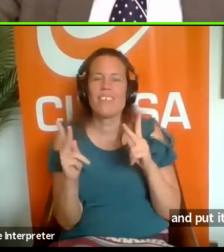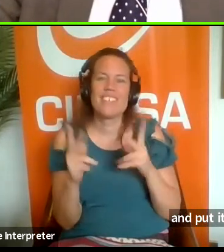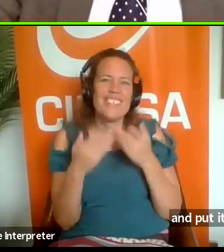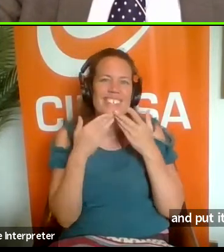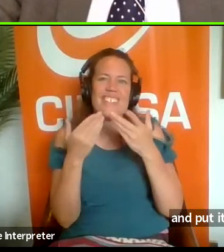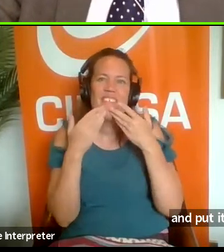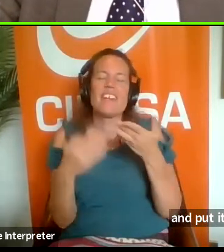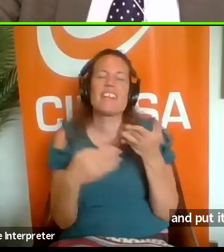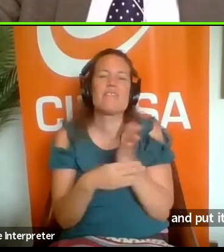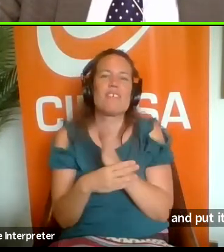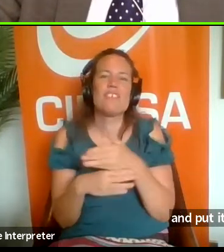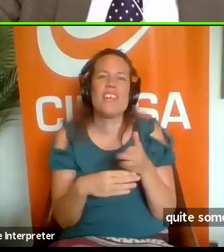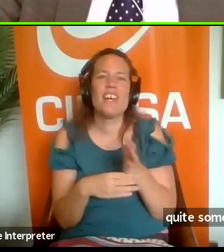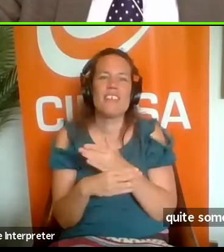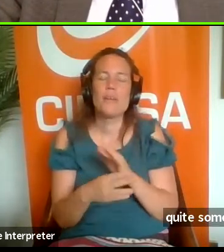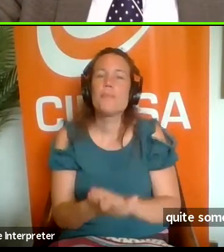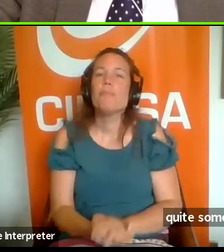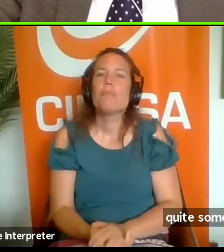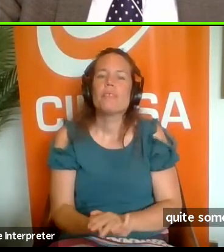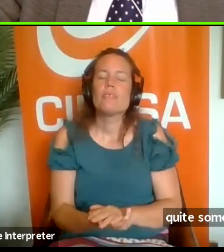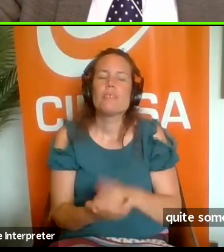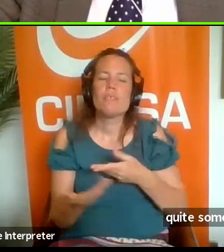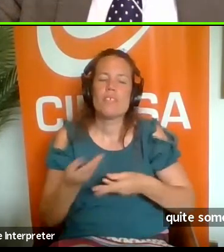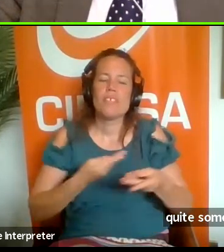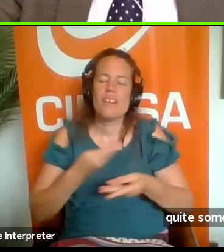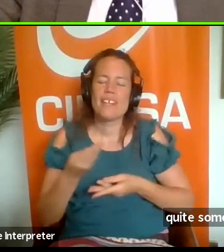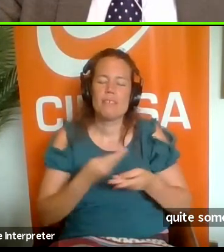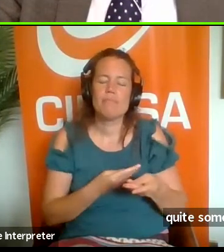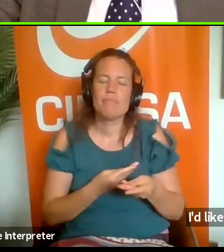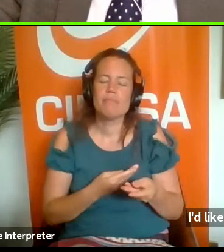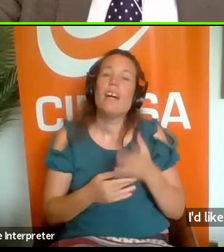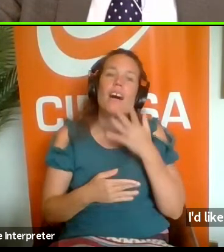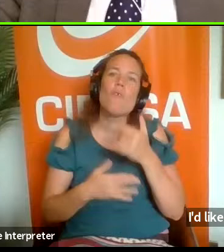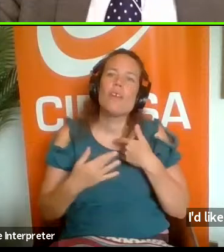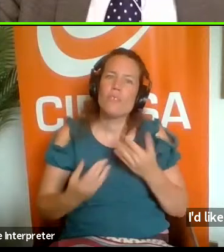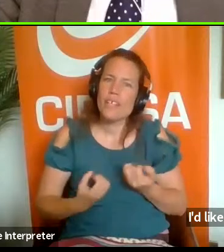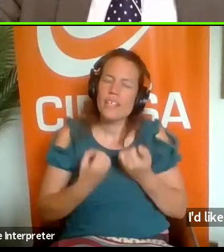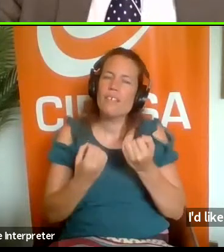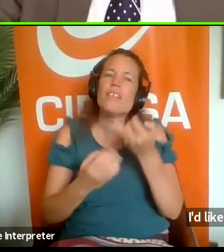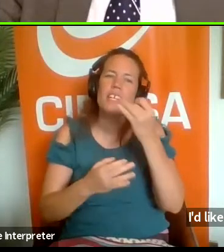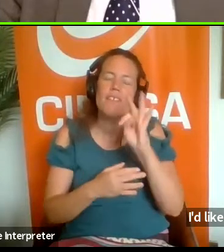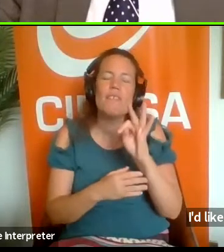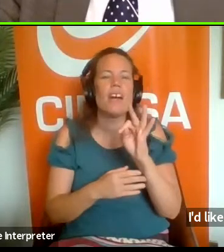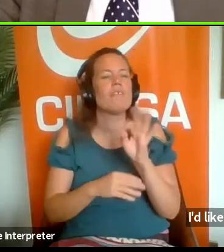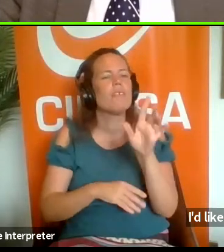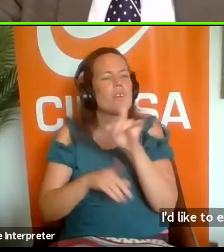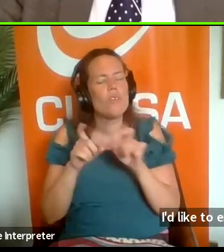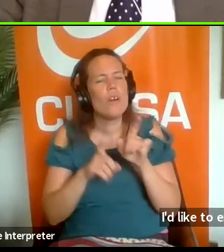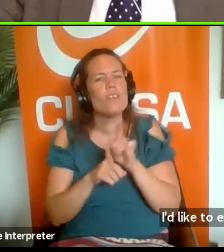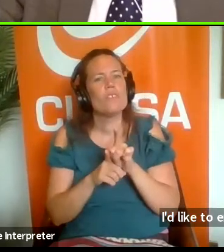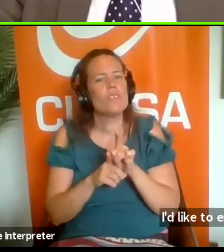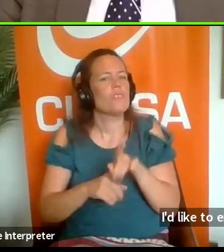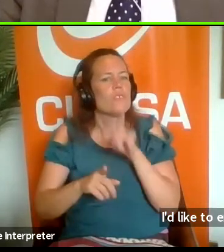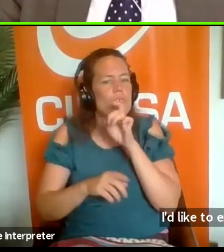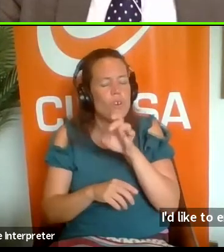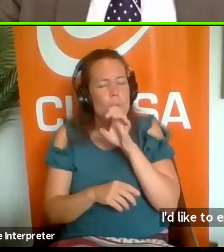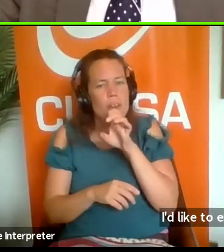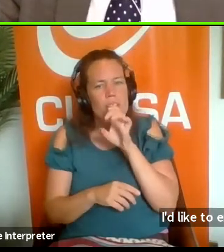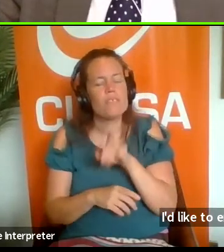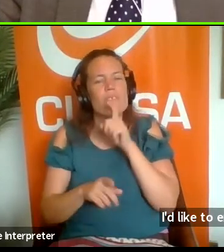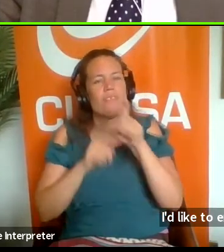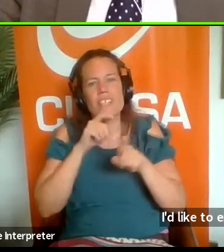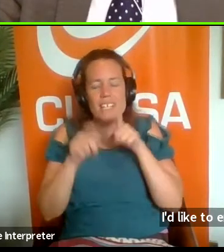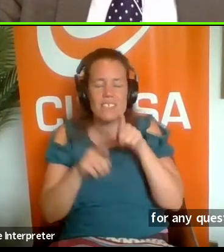that. I'd like to encourage us to use, the chat tab for any questions or comments, any reactions to what our